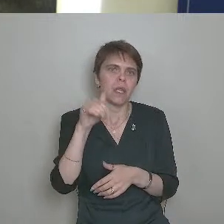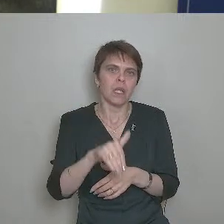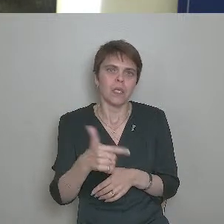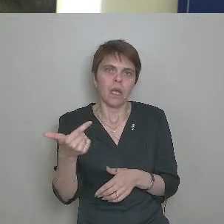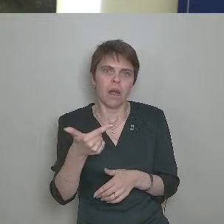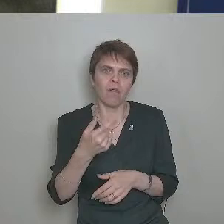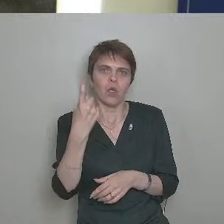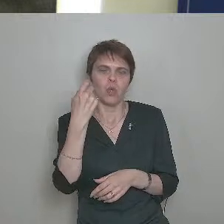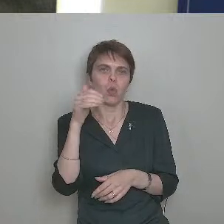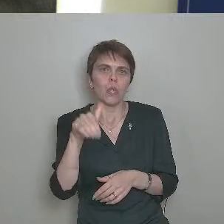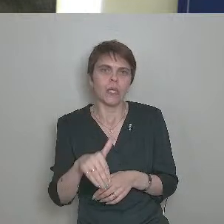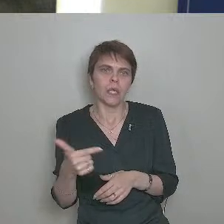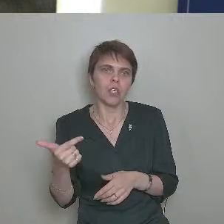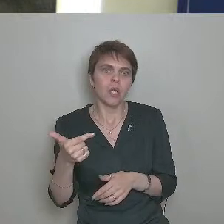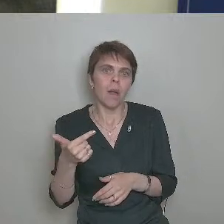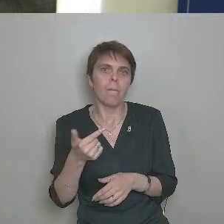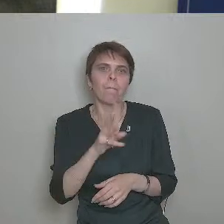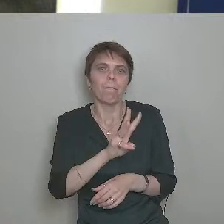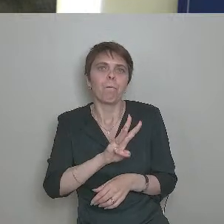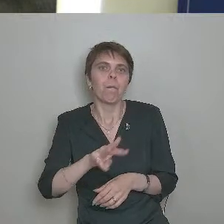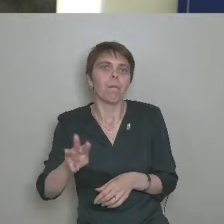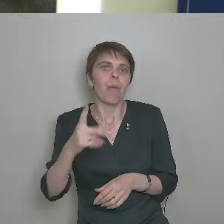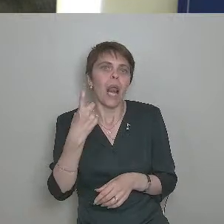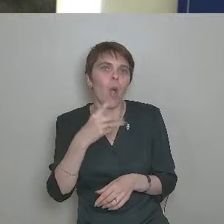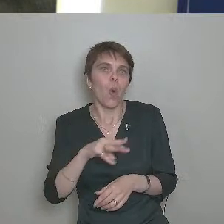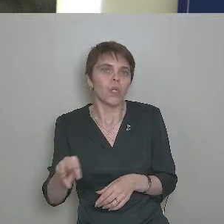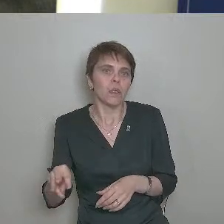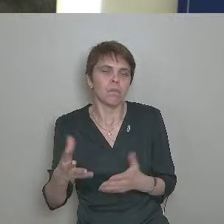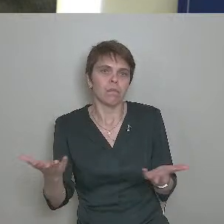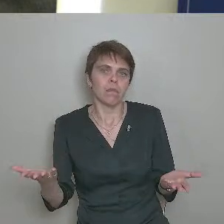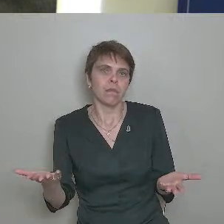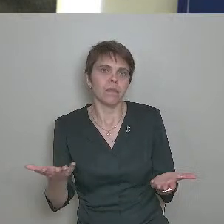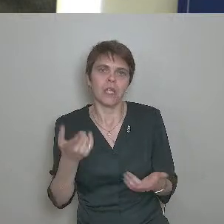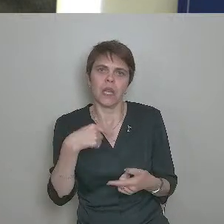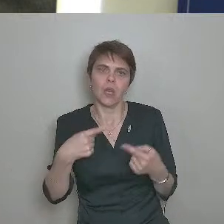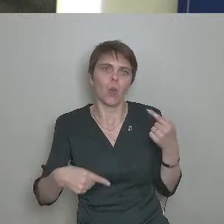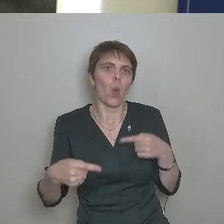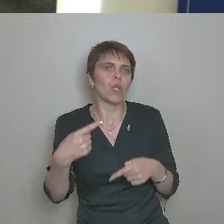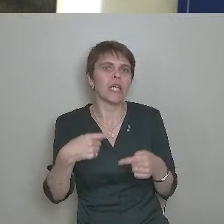revenues exceed certain amounts, like 50,000 hryvnia,